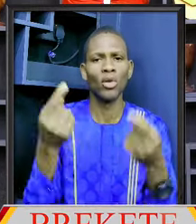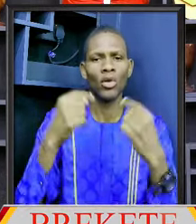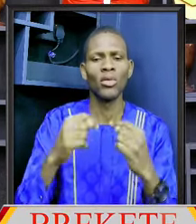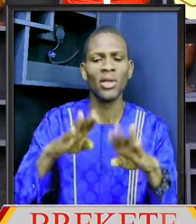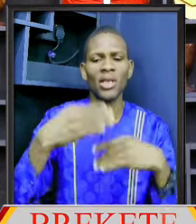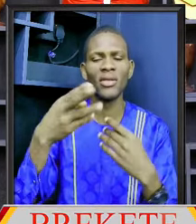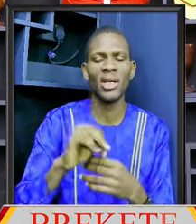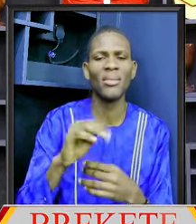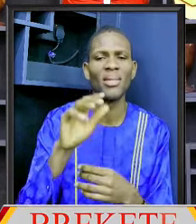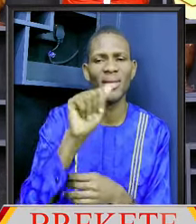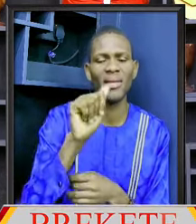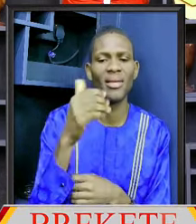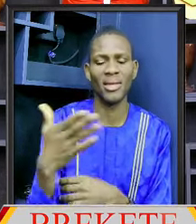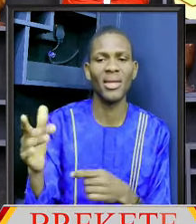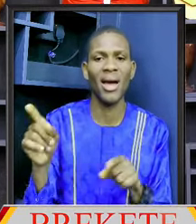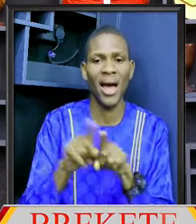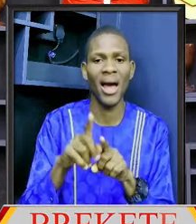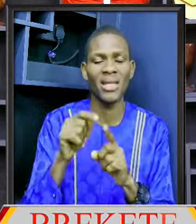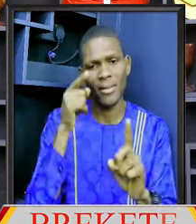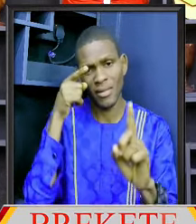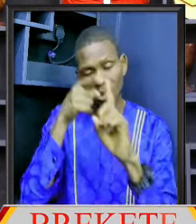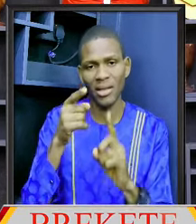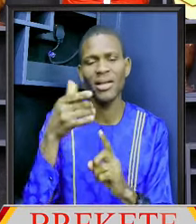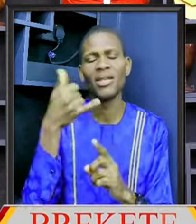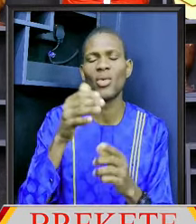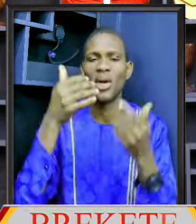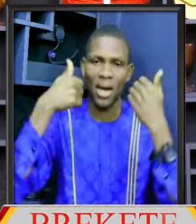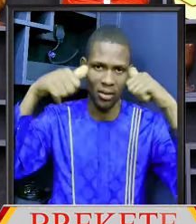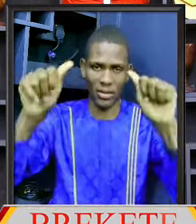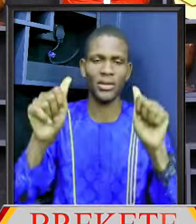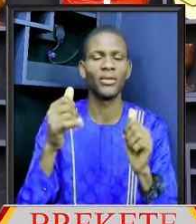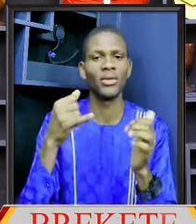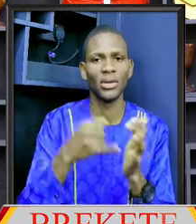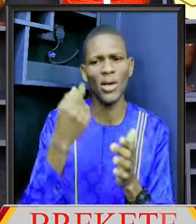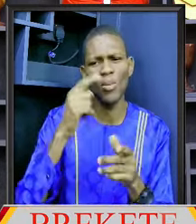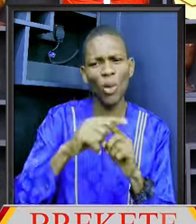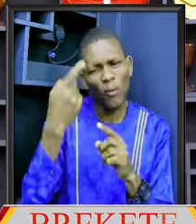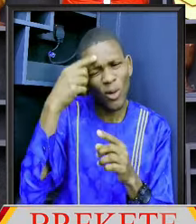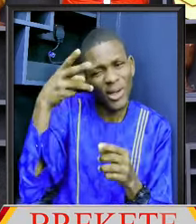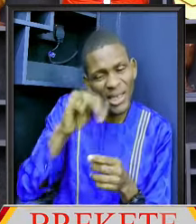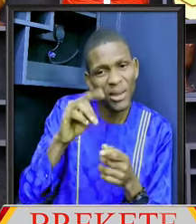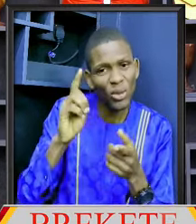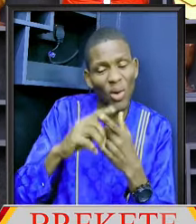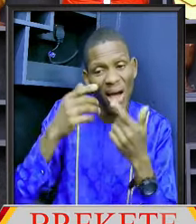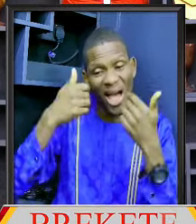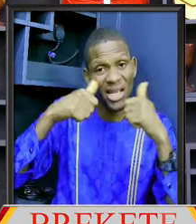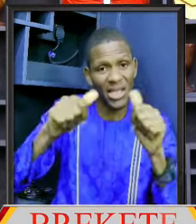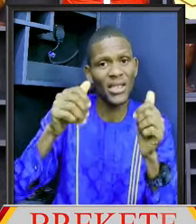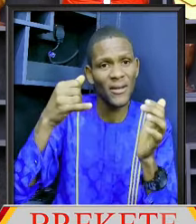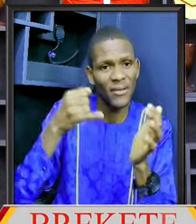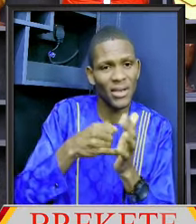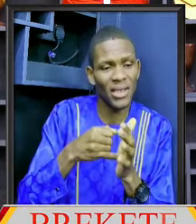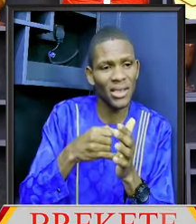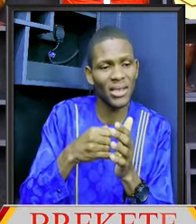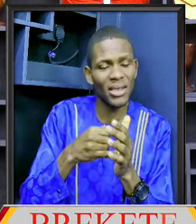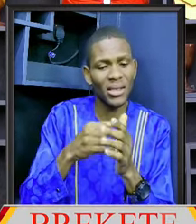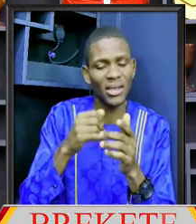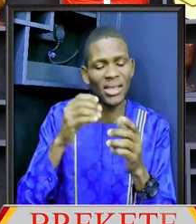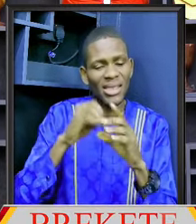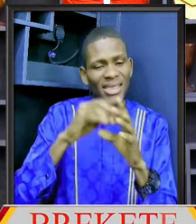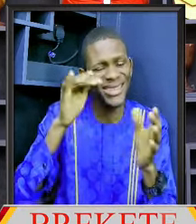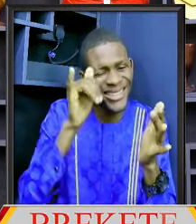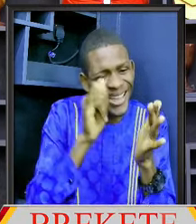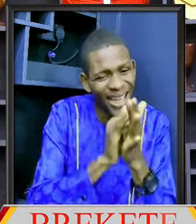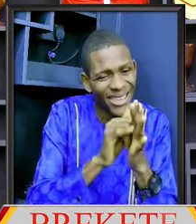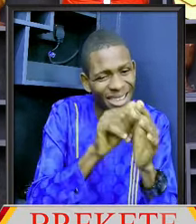gives them that thing as a target, they go achieve them. But for them to achieve it, occupying leadership